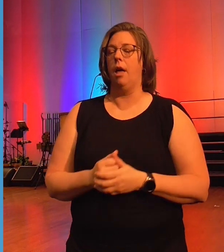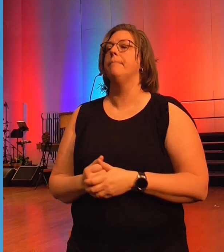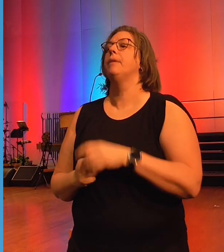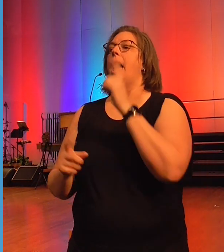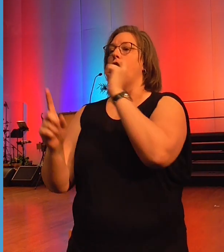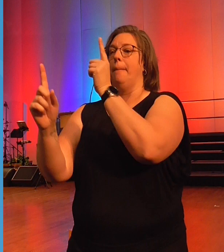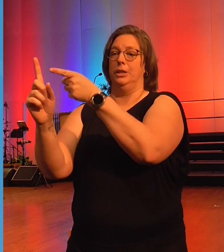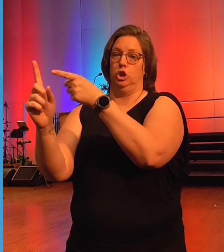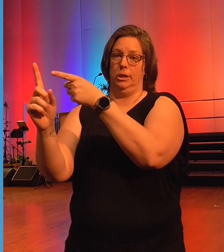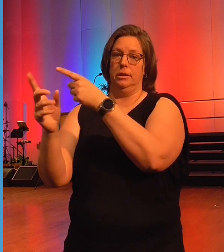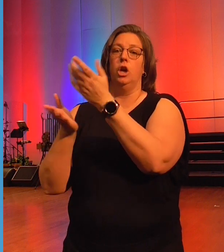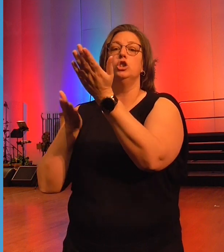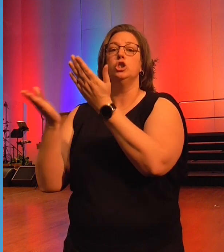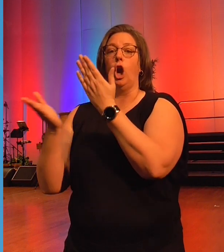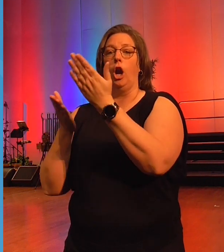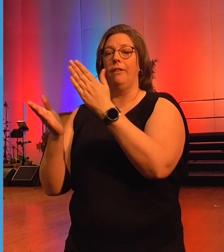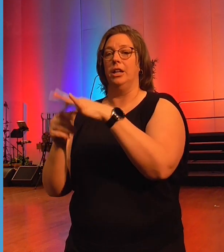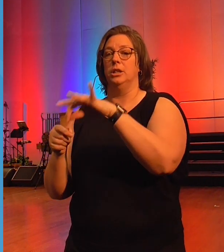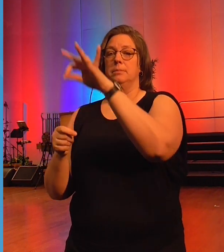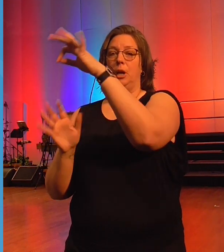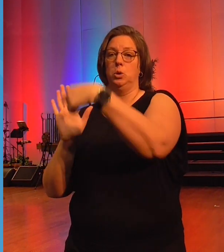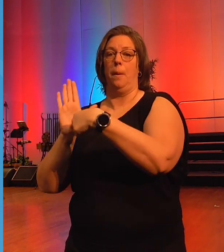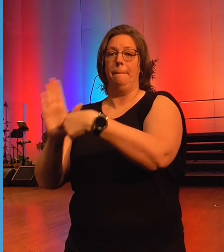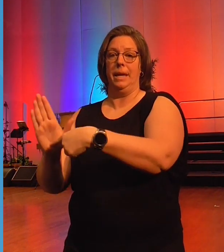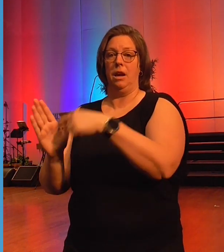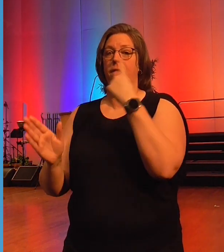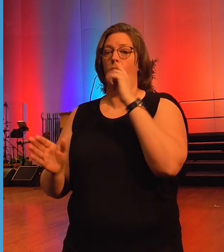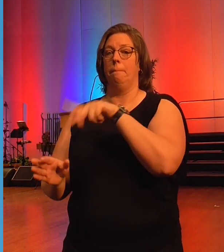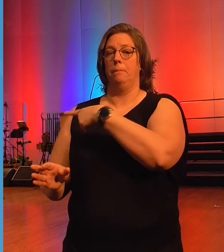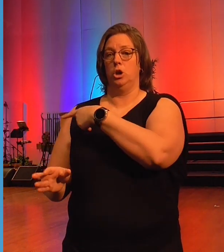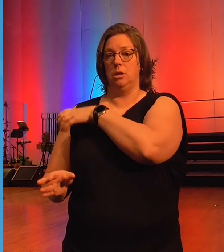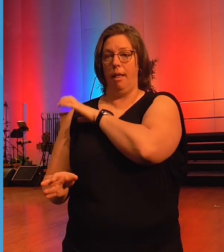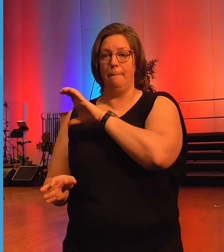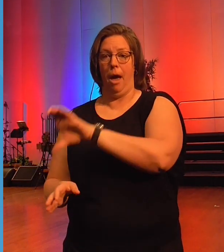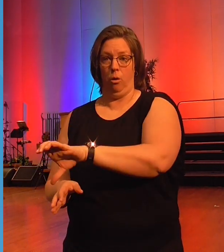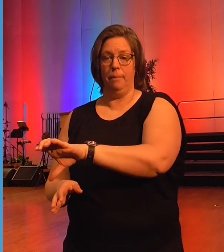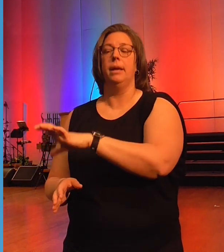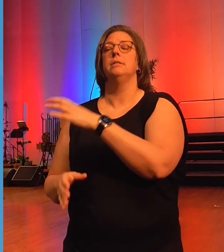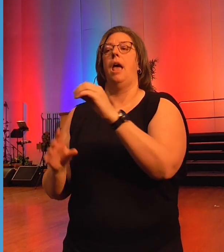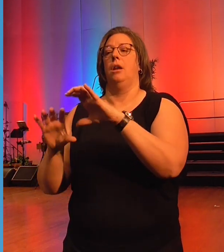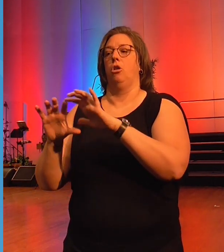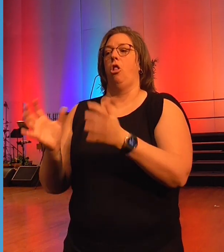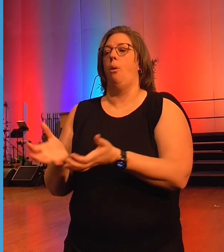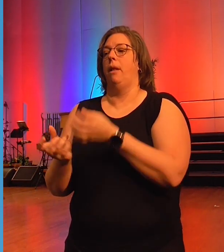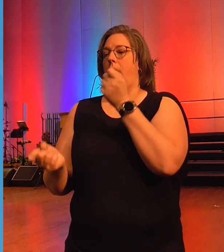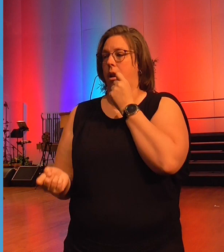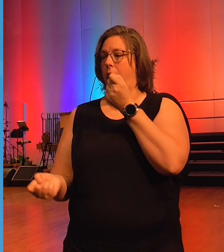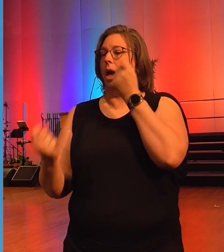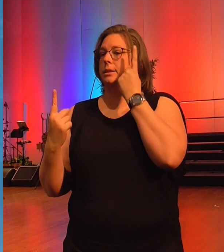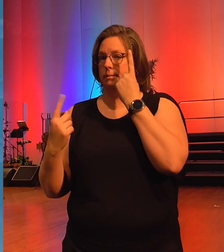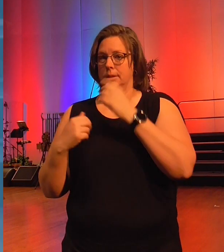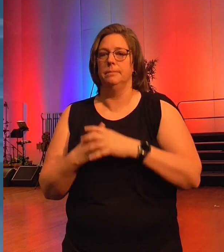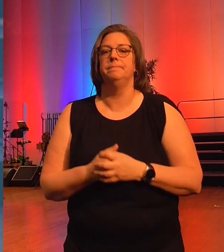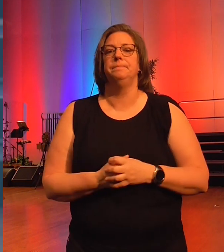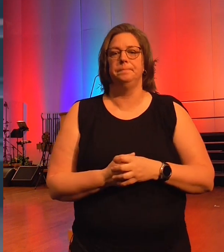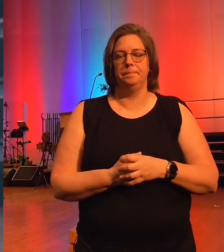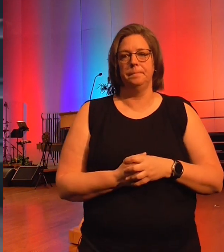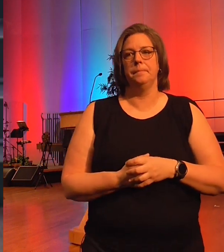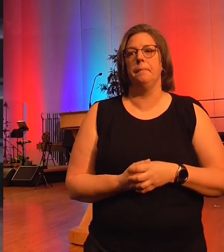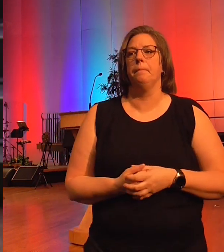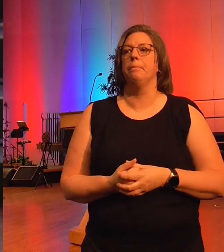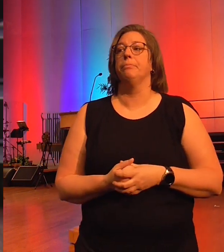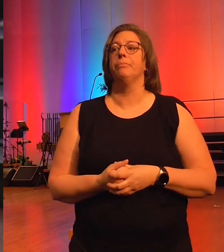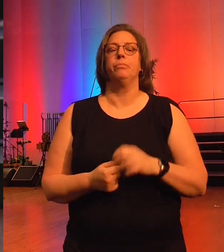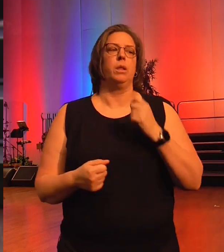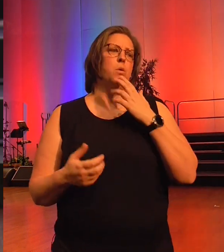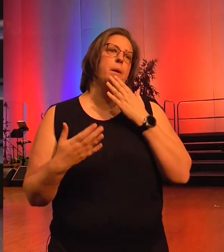mission, to serve as a spiritual beacon for personal empowerment and global enlightenment. I'm so grateful